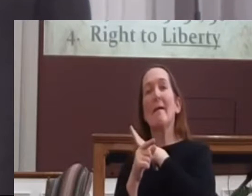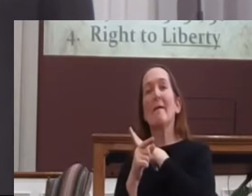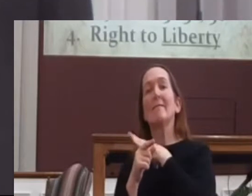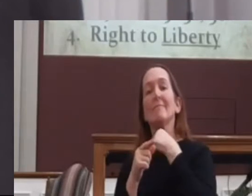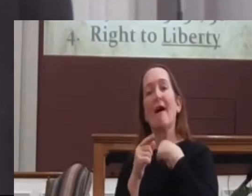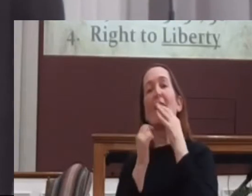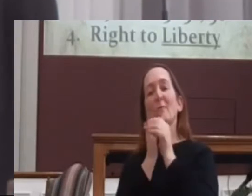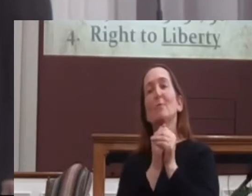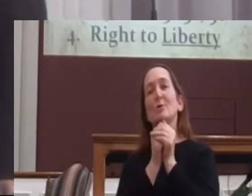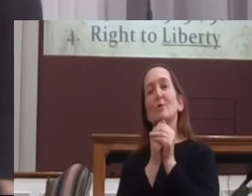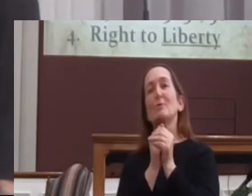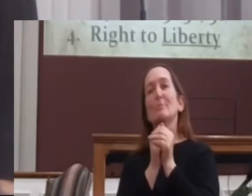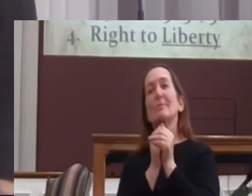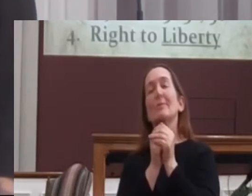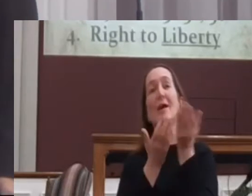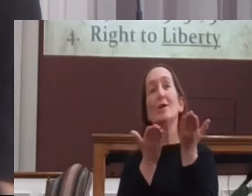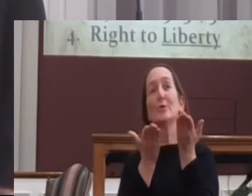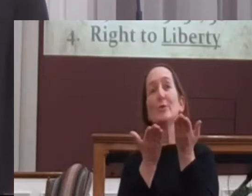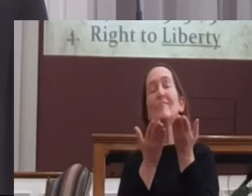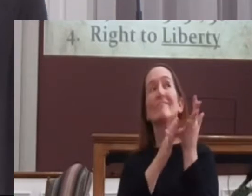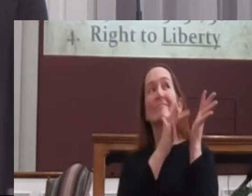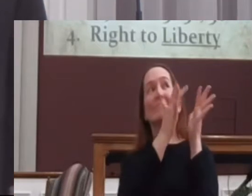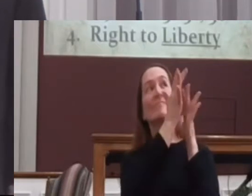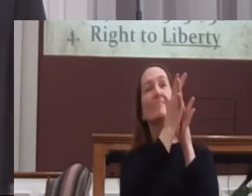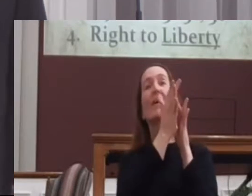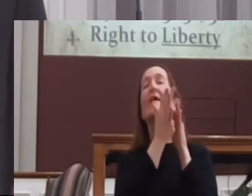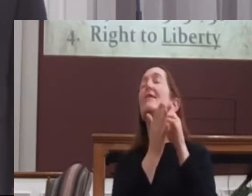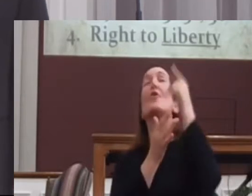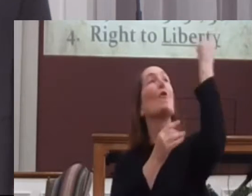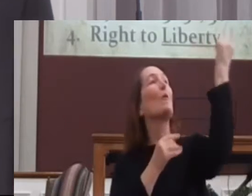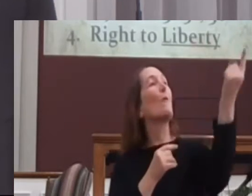then you miss the God that I worship and serve.